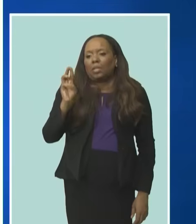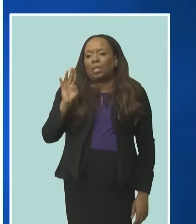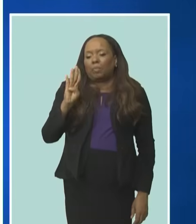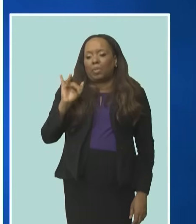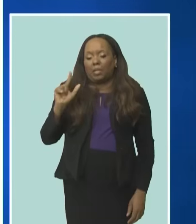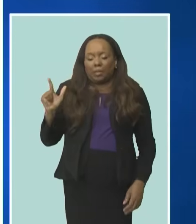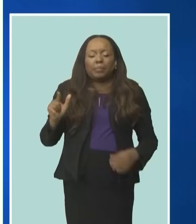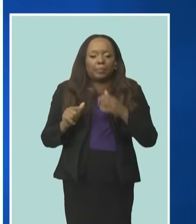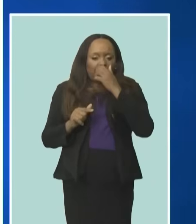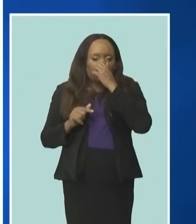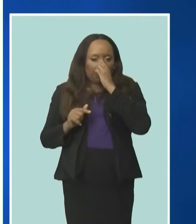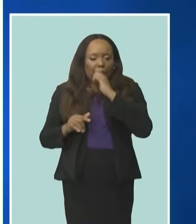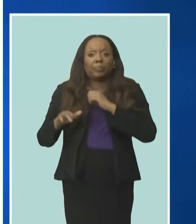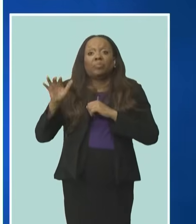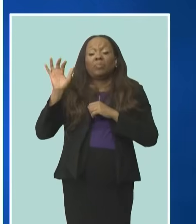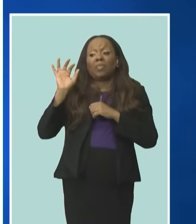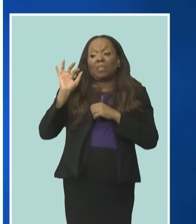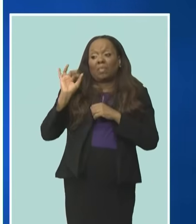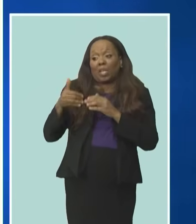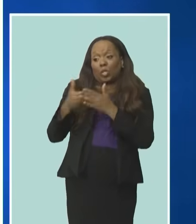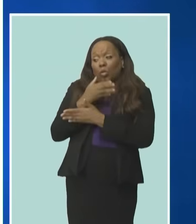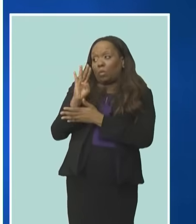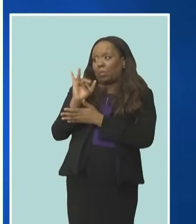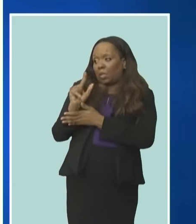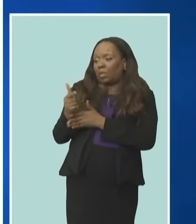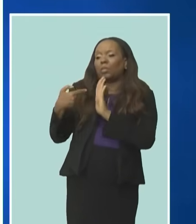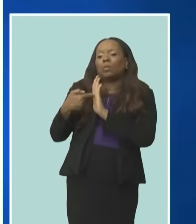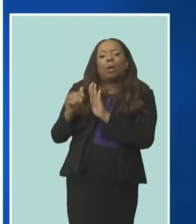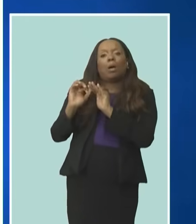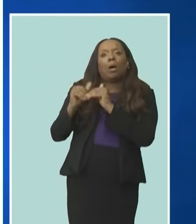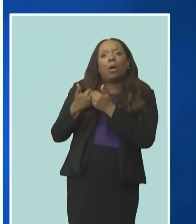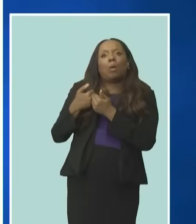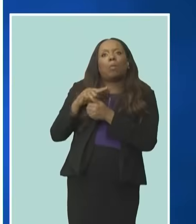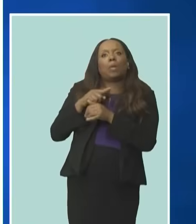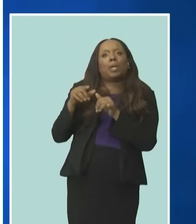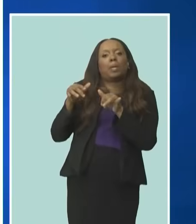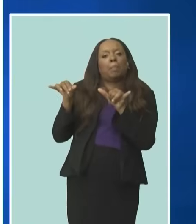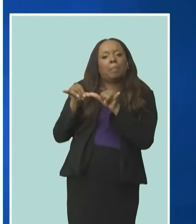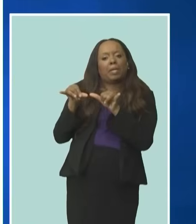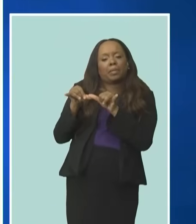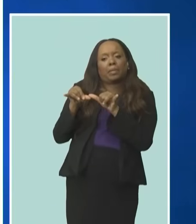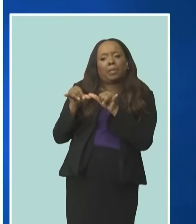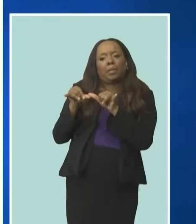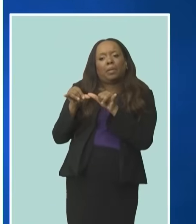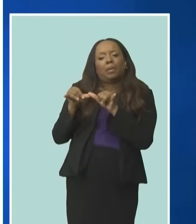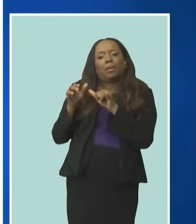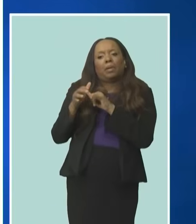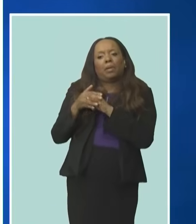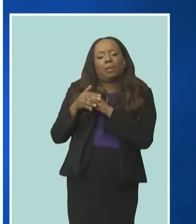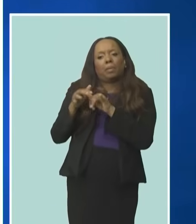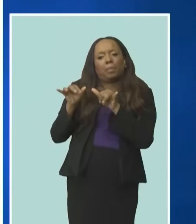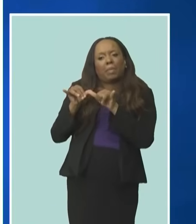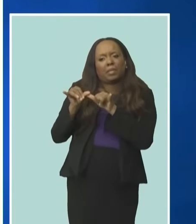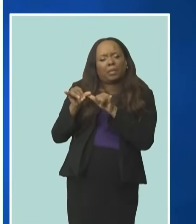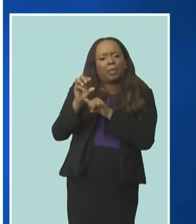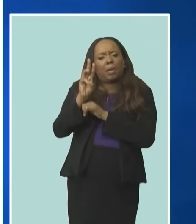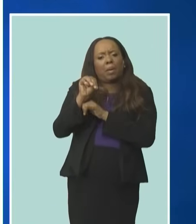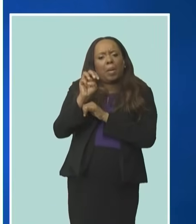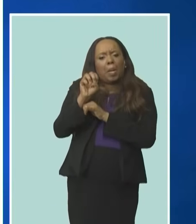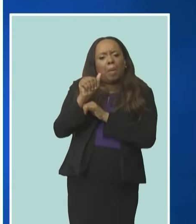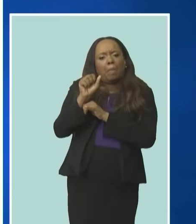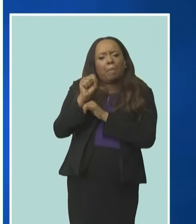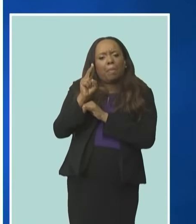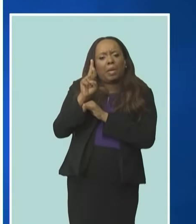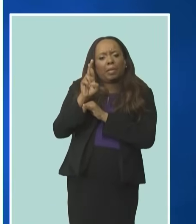a forward-looking approach to how we manage measurements in Barbados. It brings our laws into harmony with international